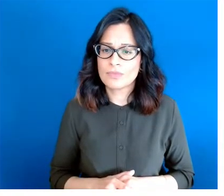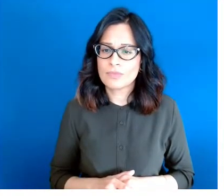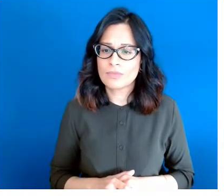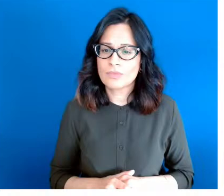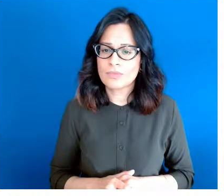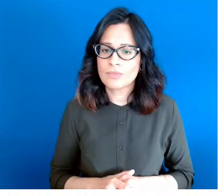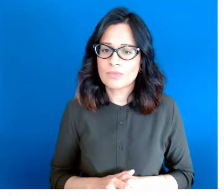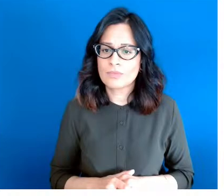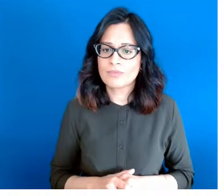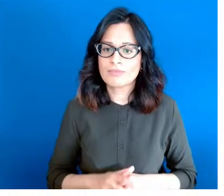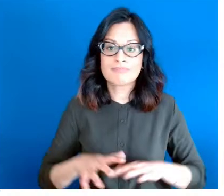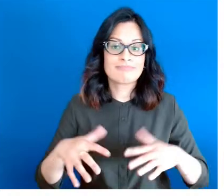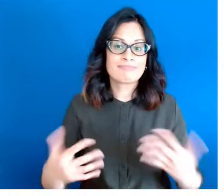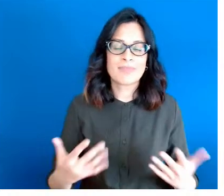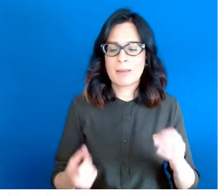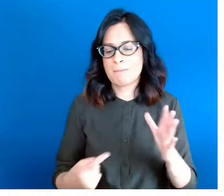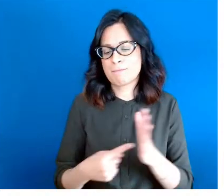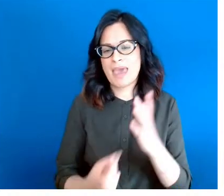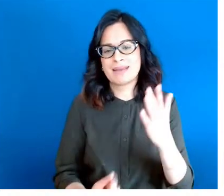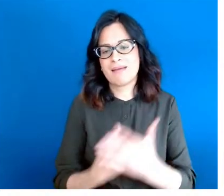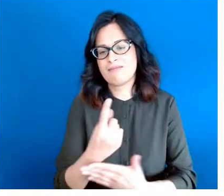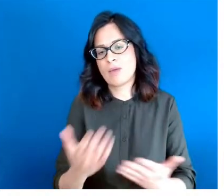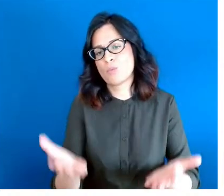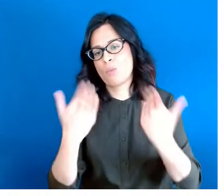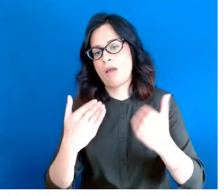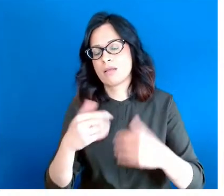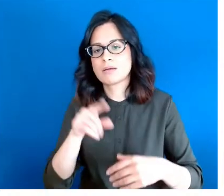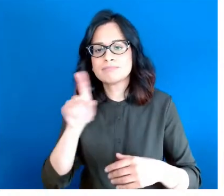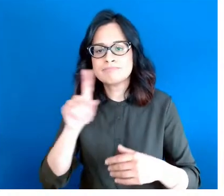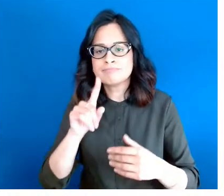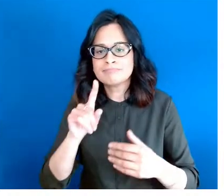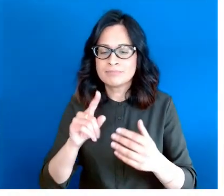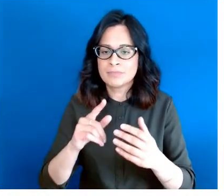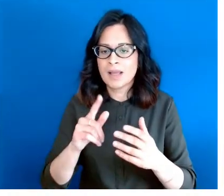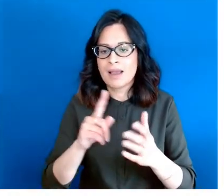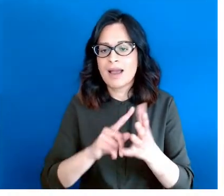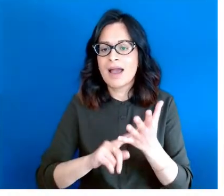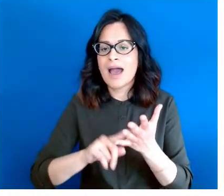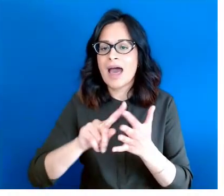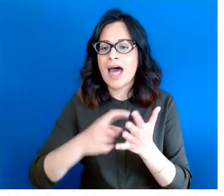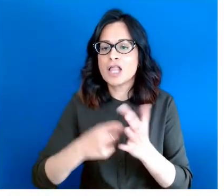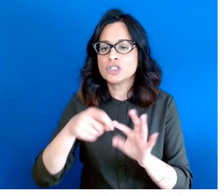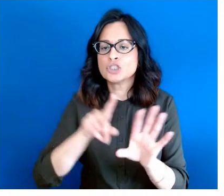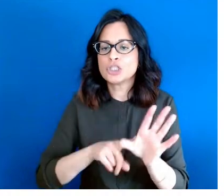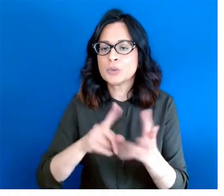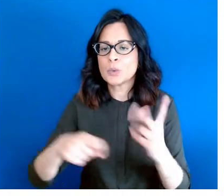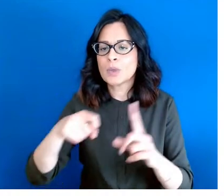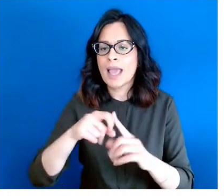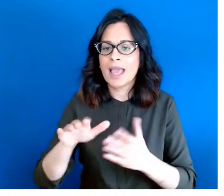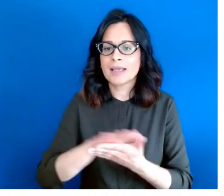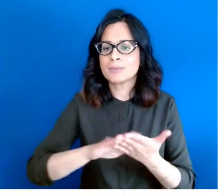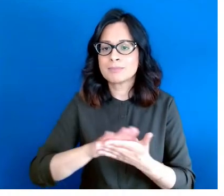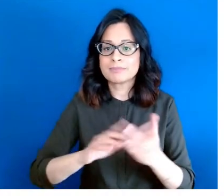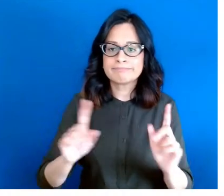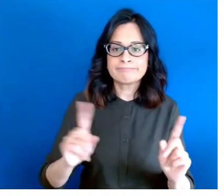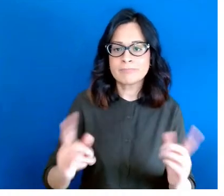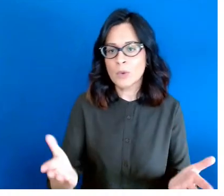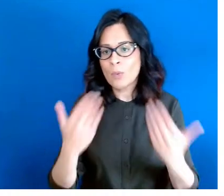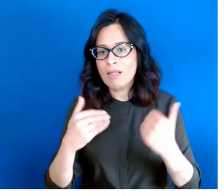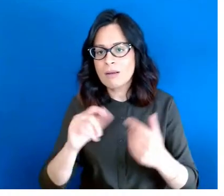So welcome to the main event, the Allergy UK Masterclass webinar, entitled Stepping into Spring, a focus on seasonal